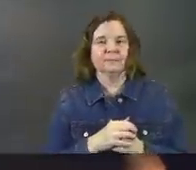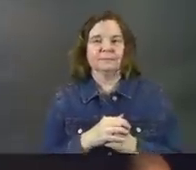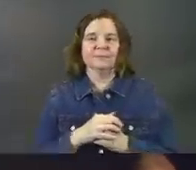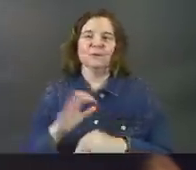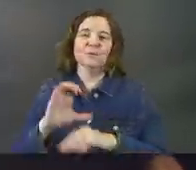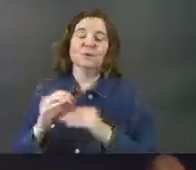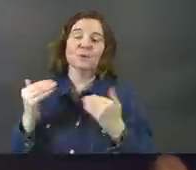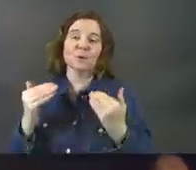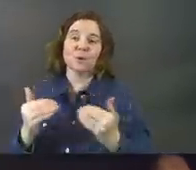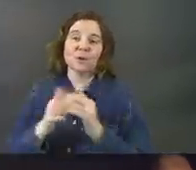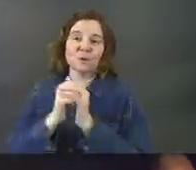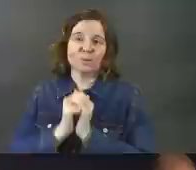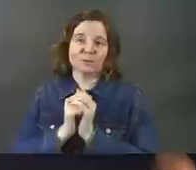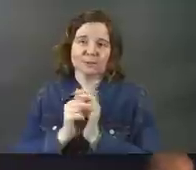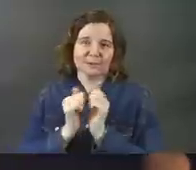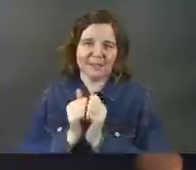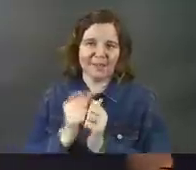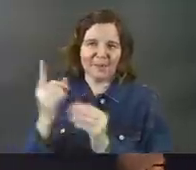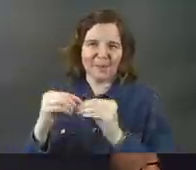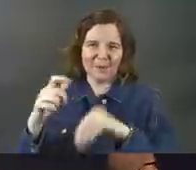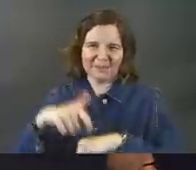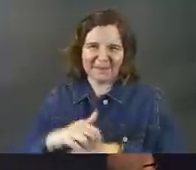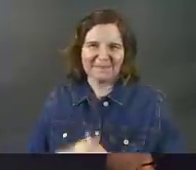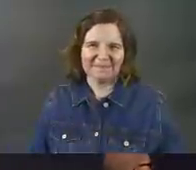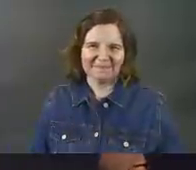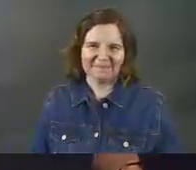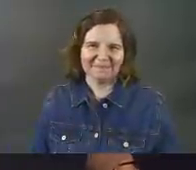Well, church, we're going to go ahead and worship together one more time.